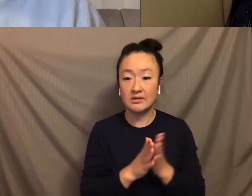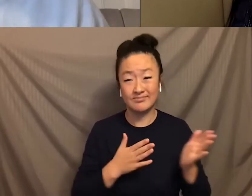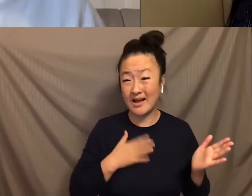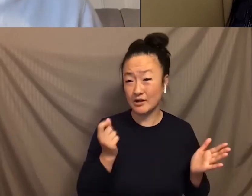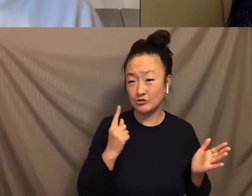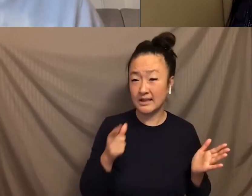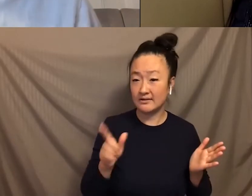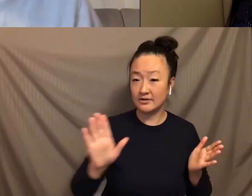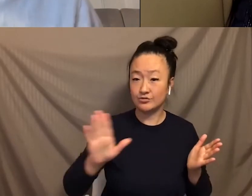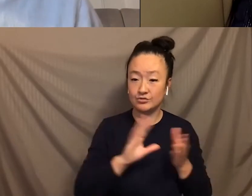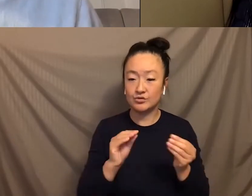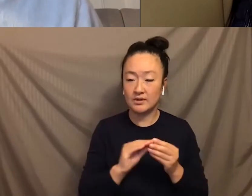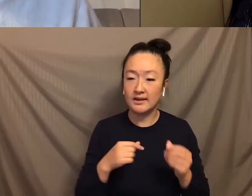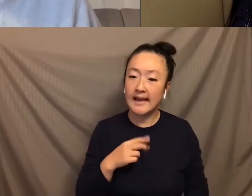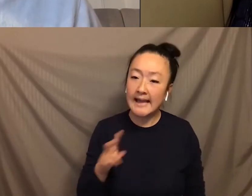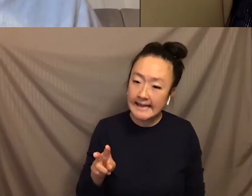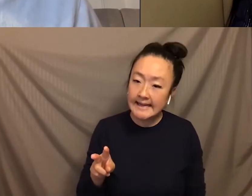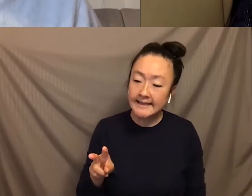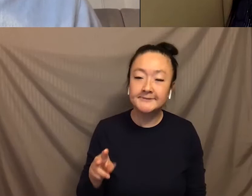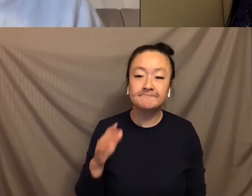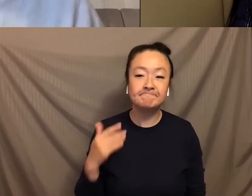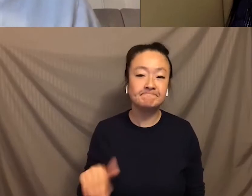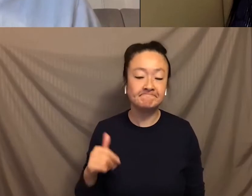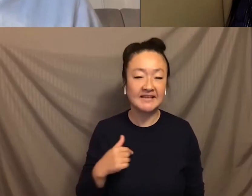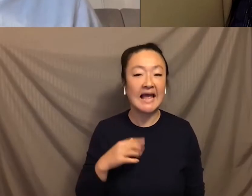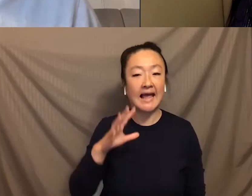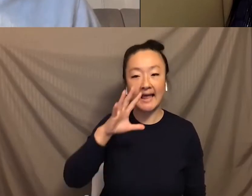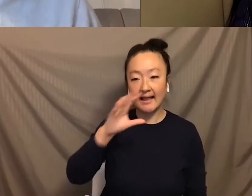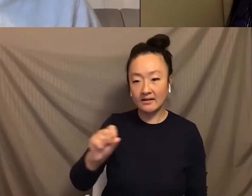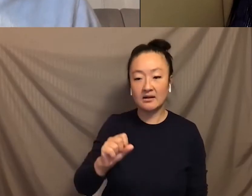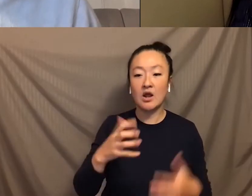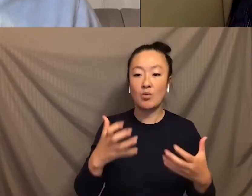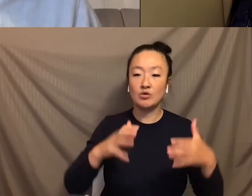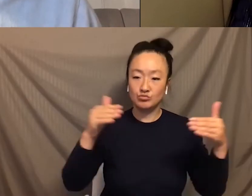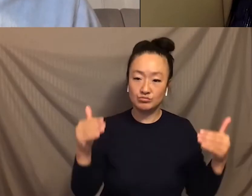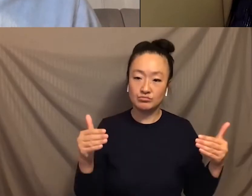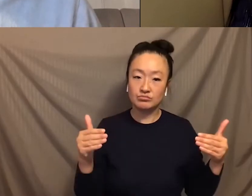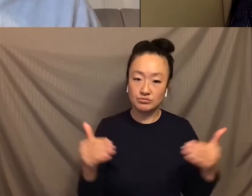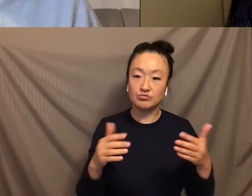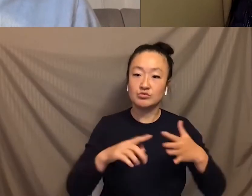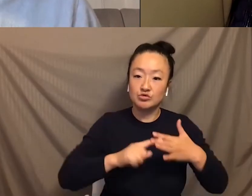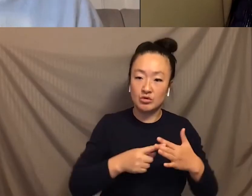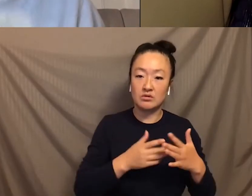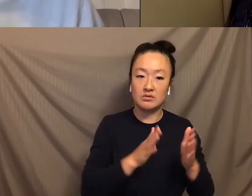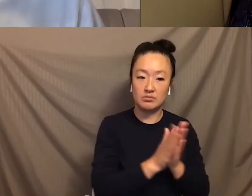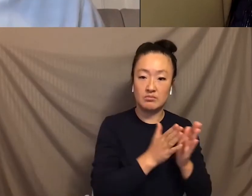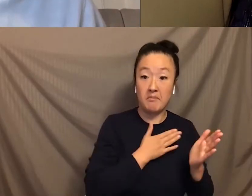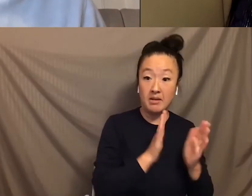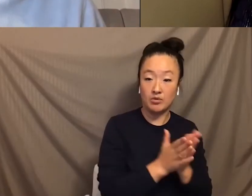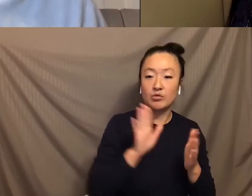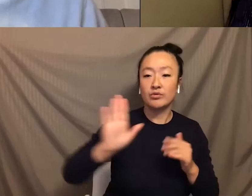that is why I was so attracted to beginning my book with her story, because it really just,